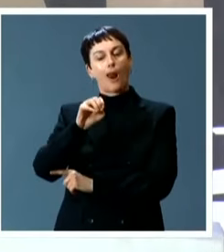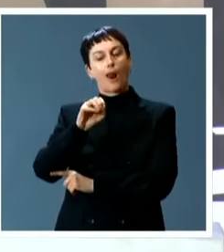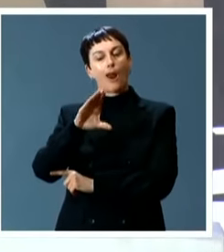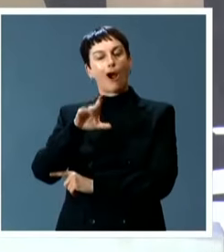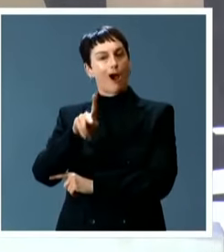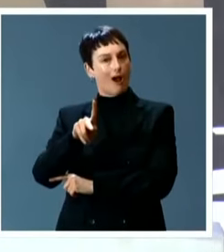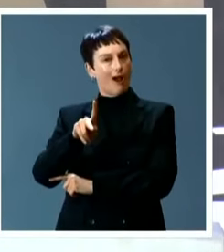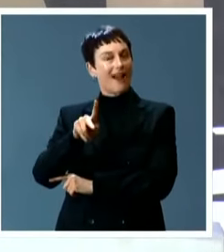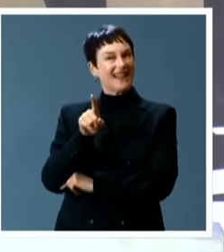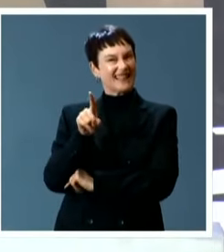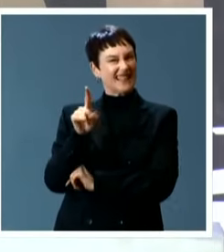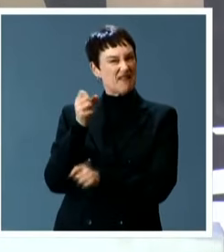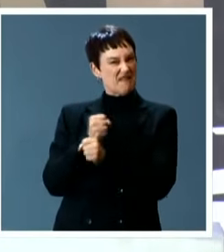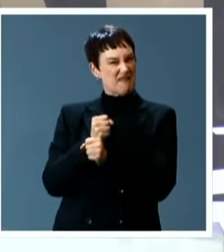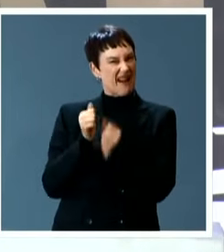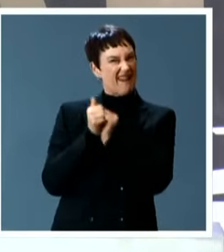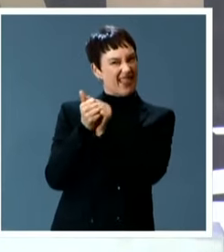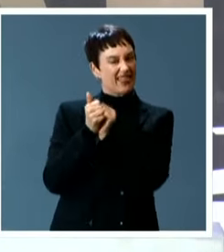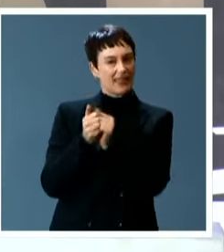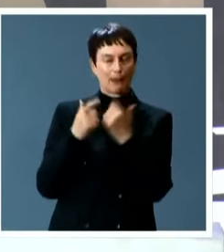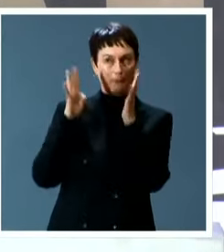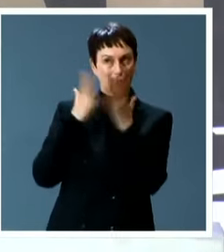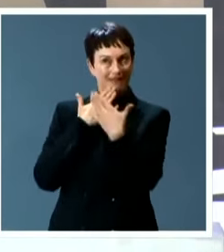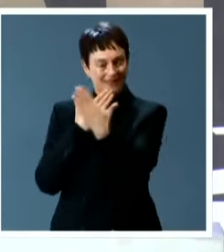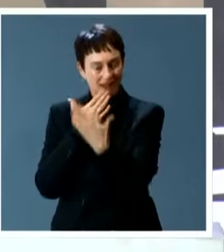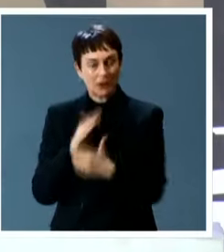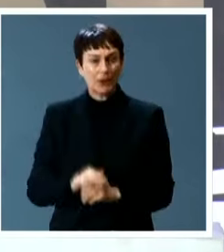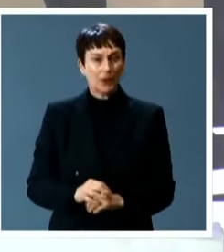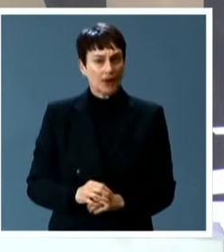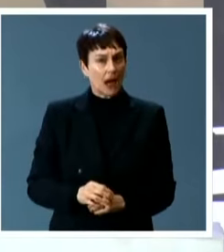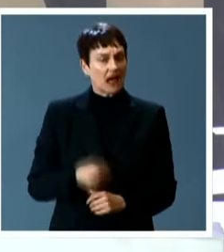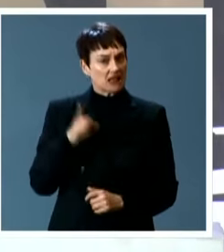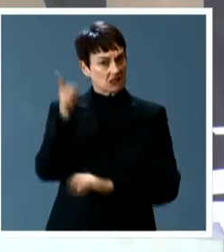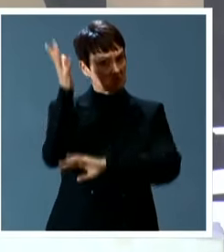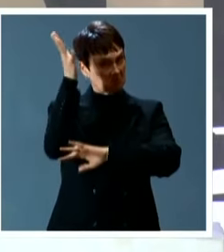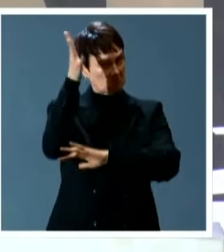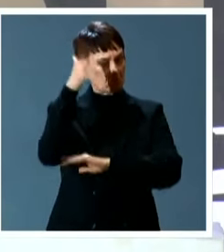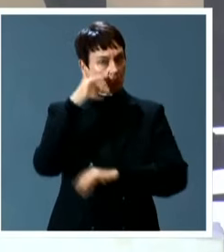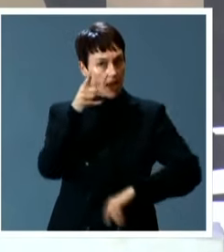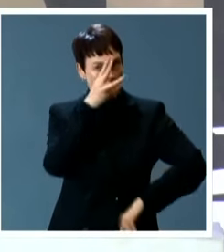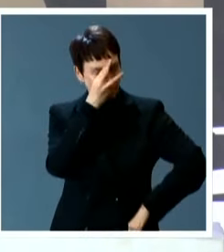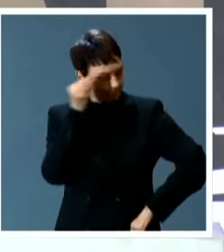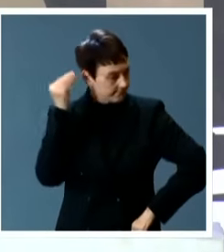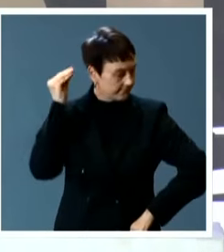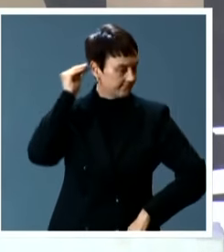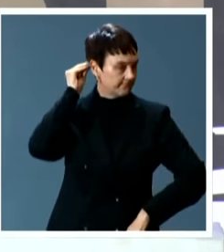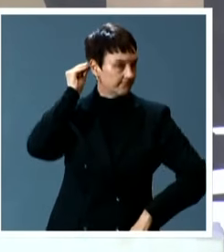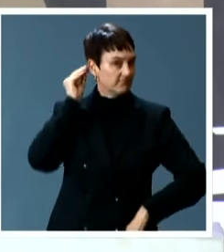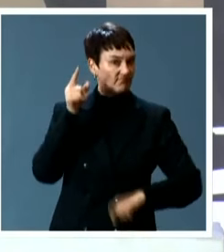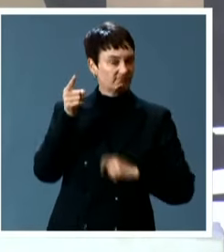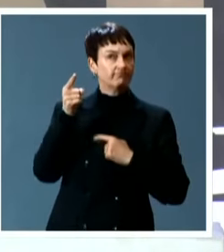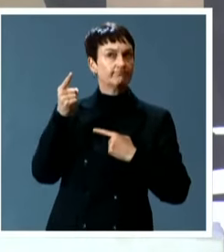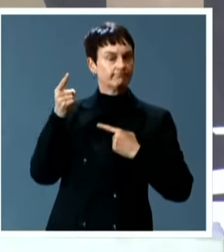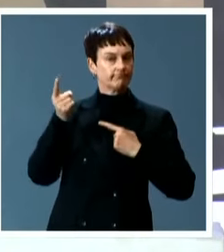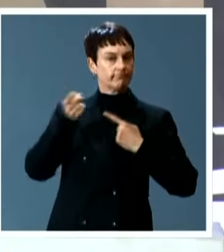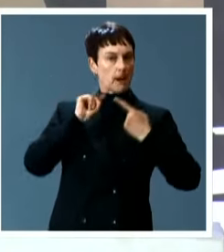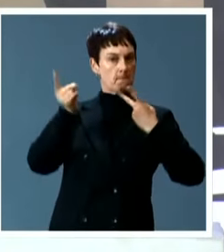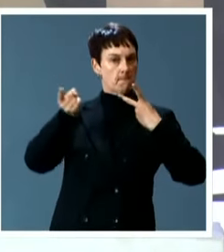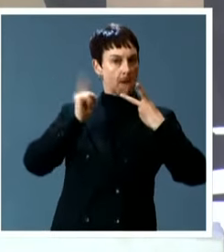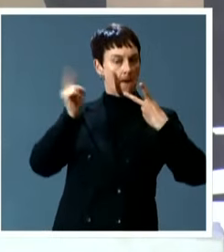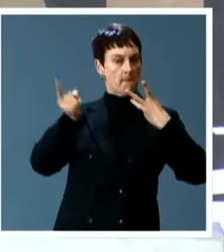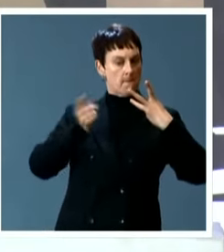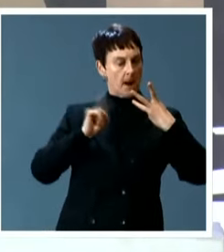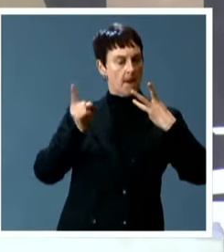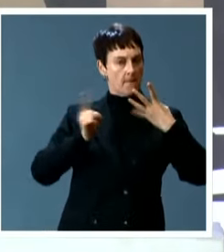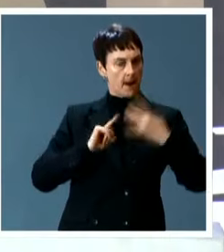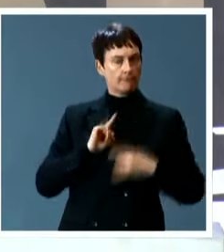thought, and I want to assure the Secretary General that we will be taking his lines of inquiry forward through our dialogue and